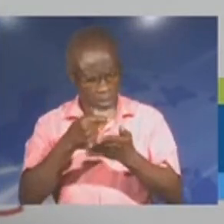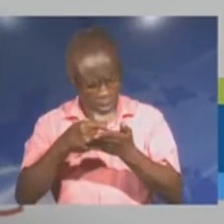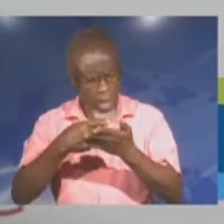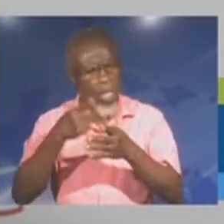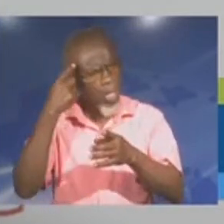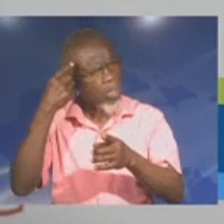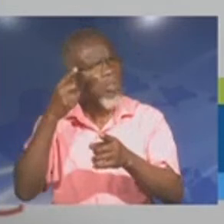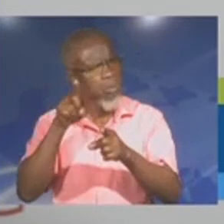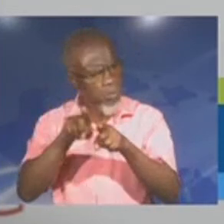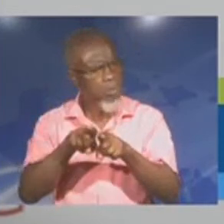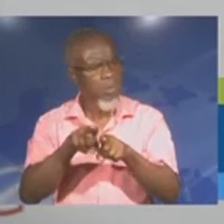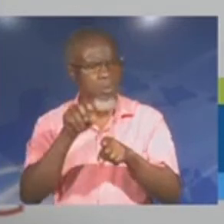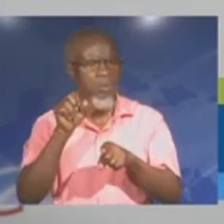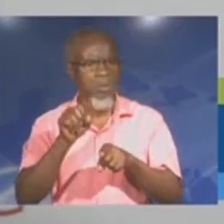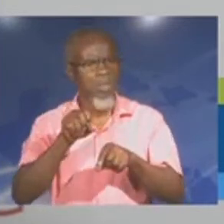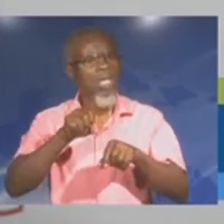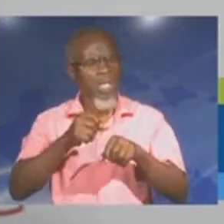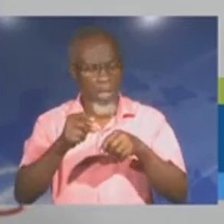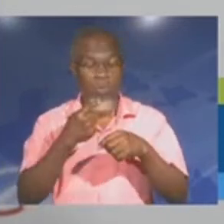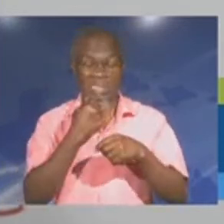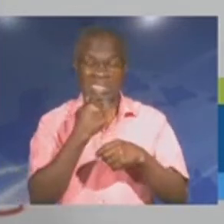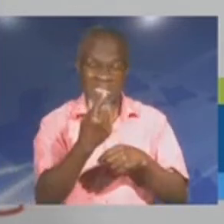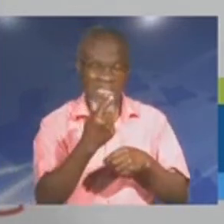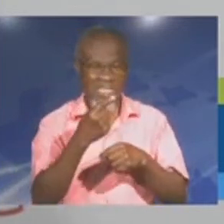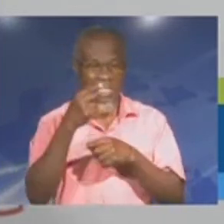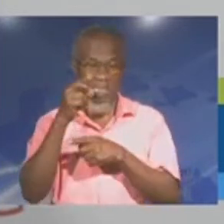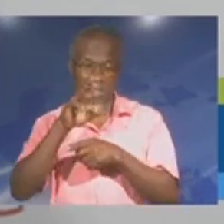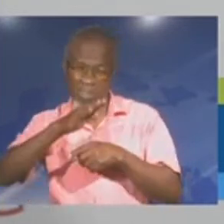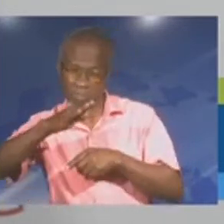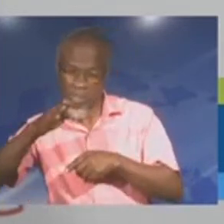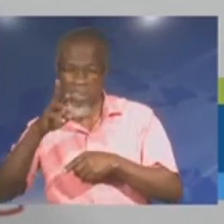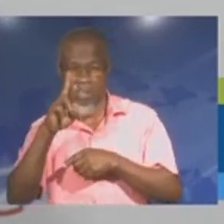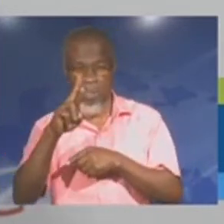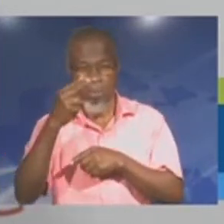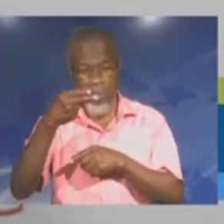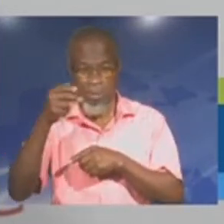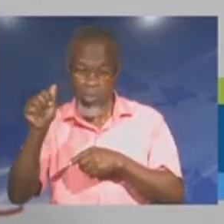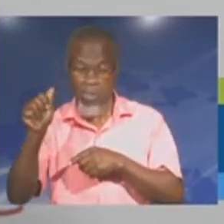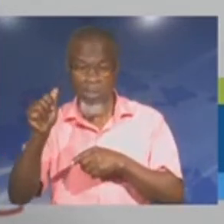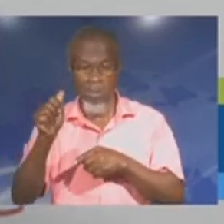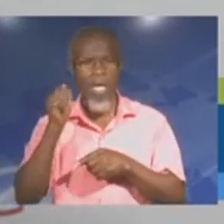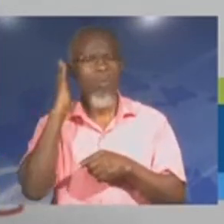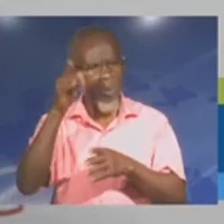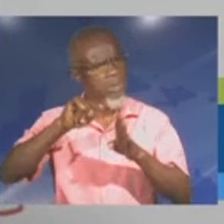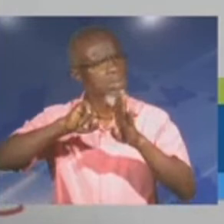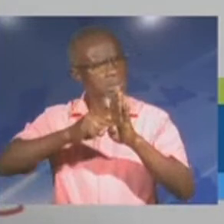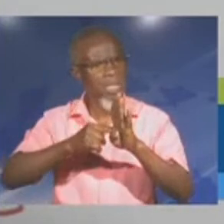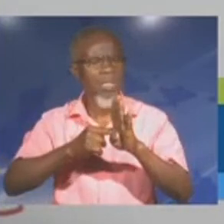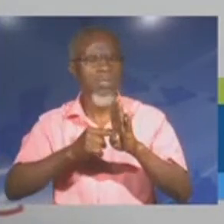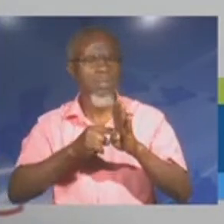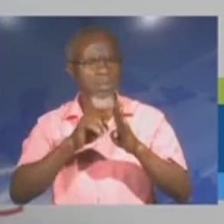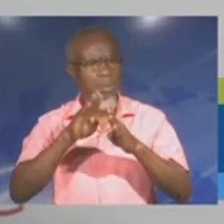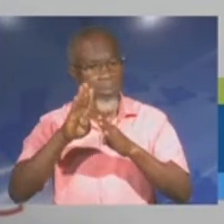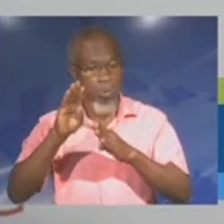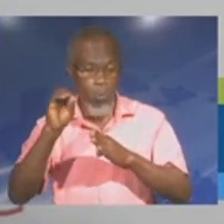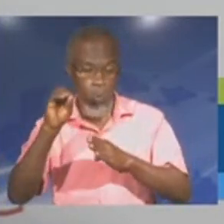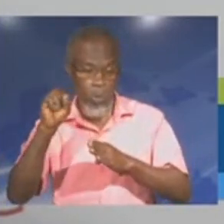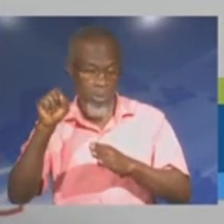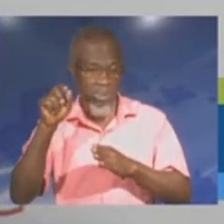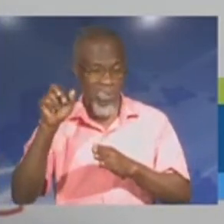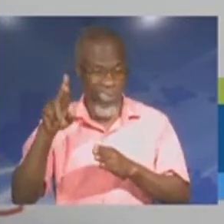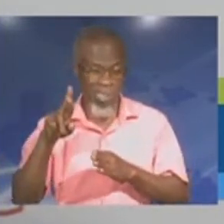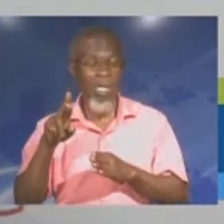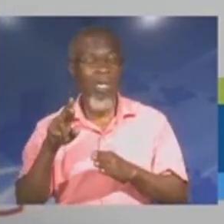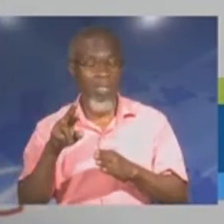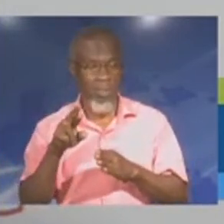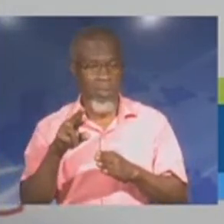the RHAs and so on. And we are going to start the booster program, Pfizer